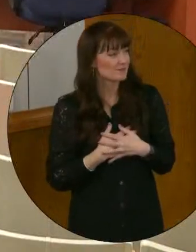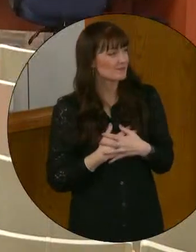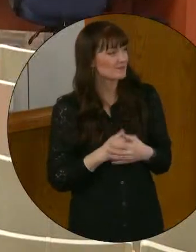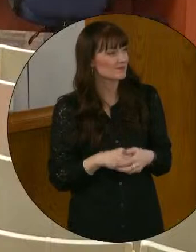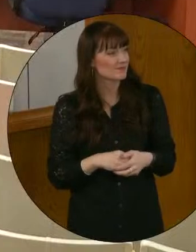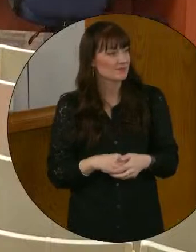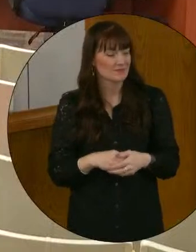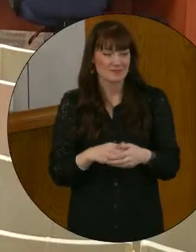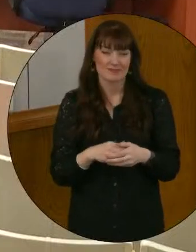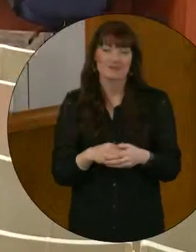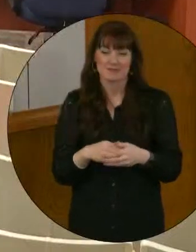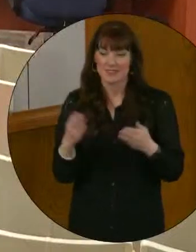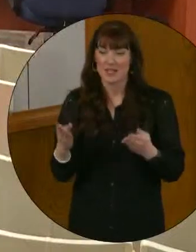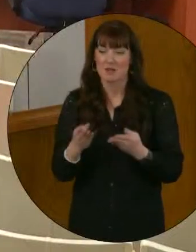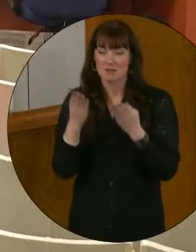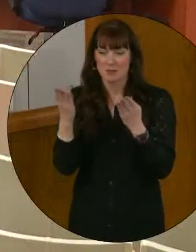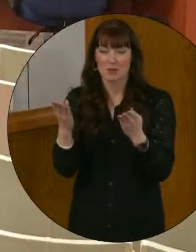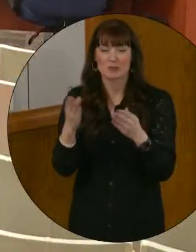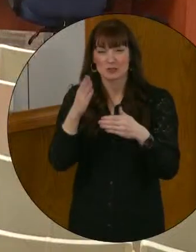I motion to adjourn.